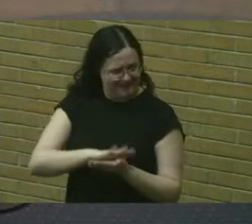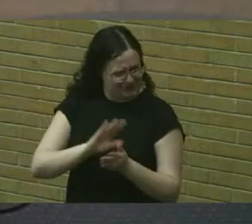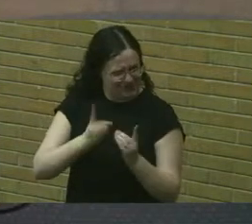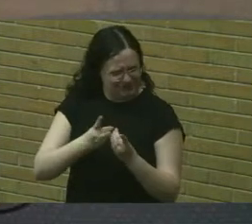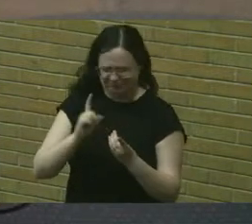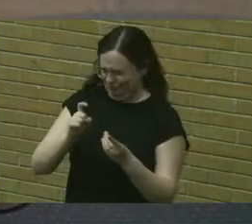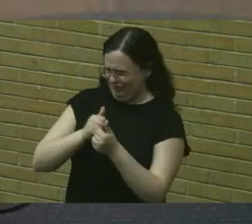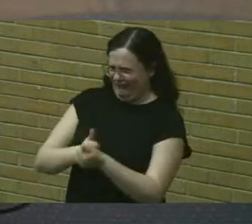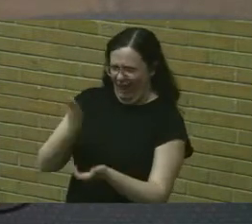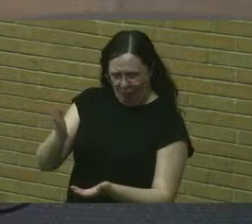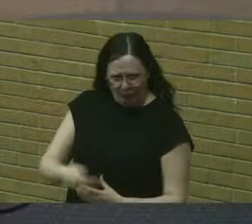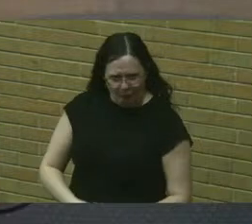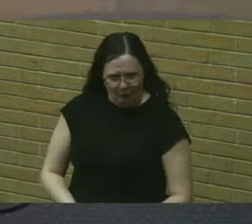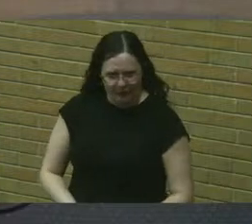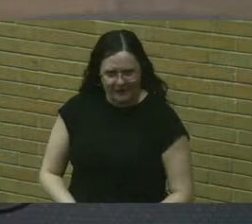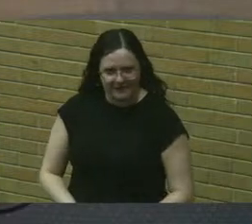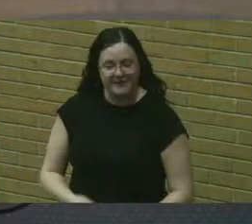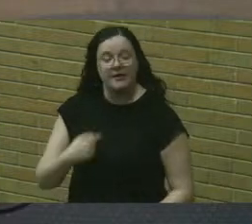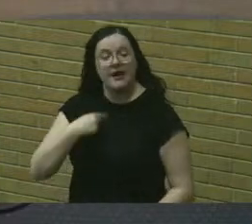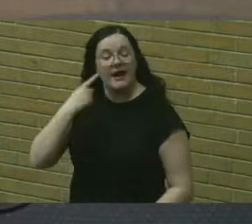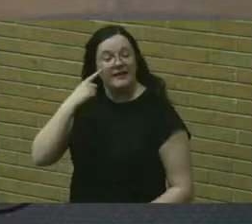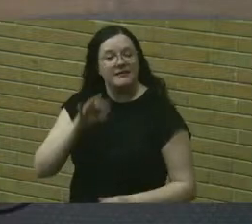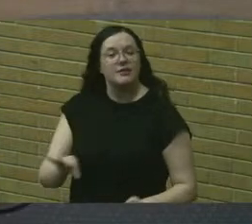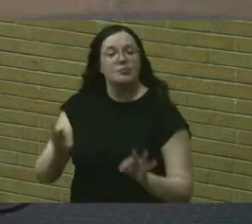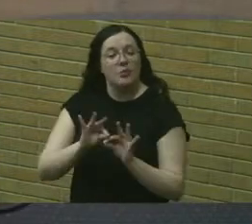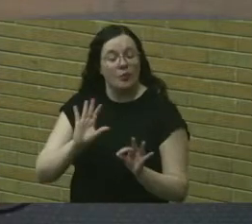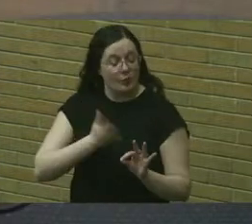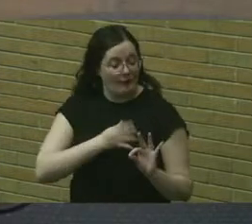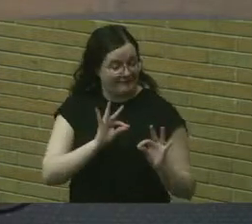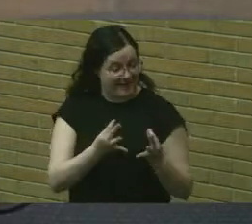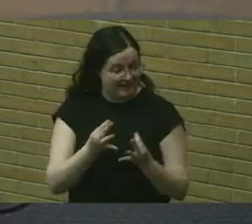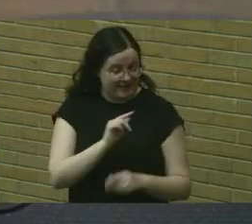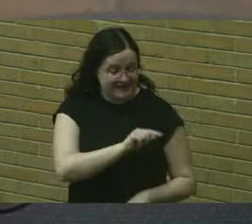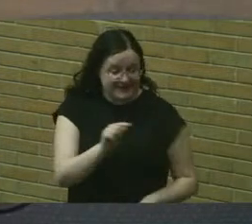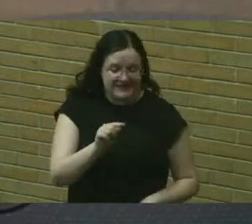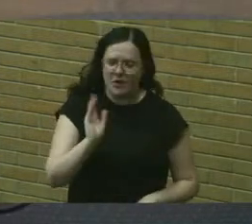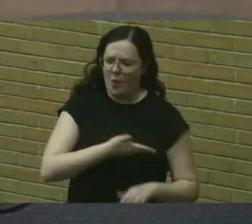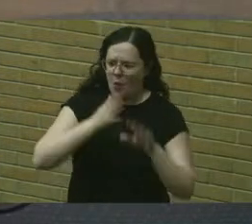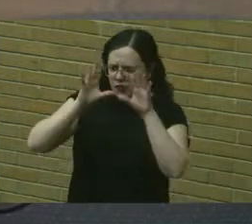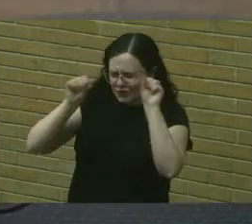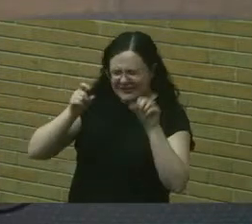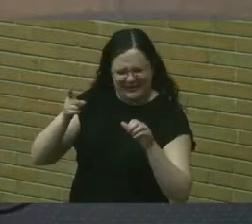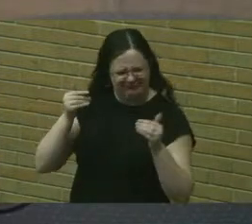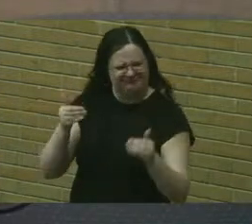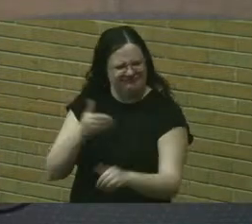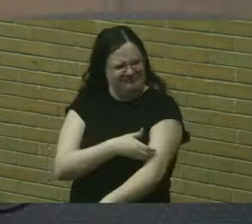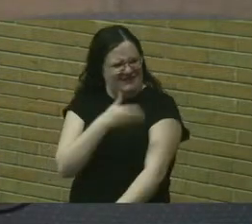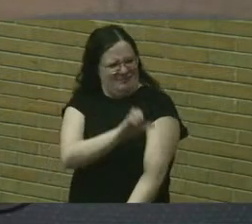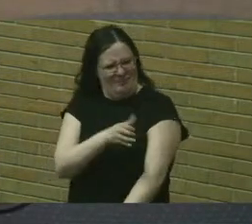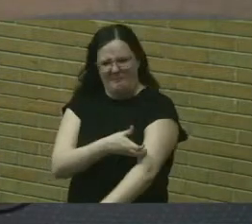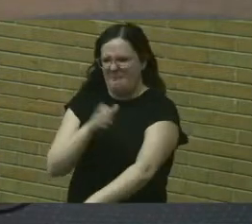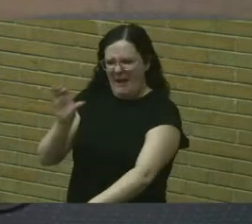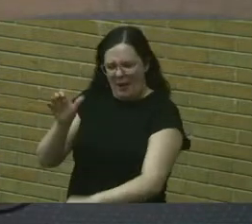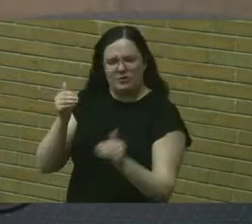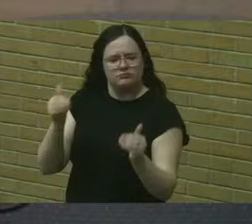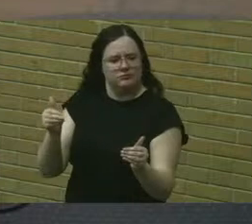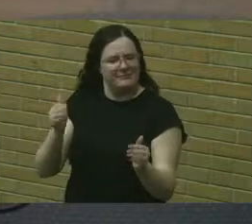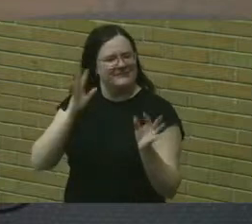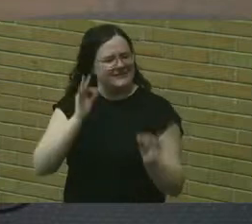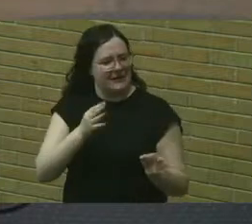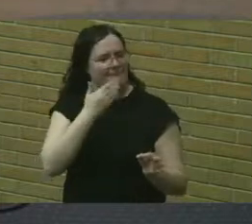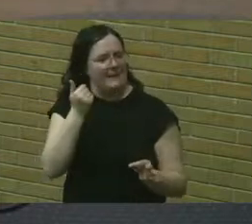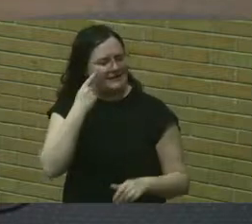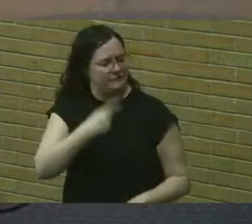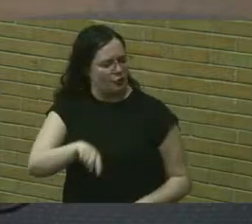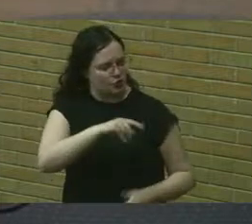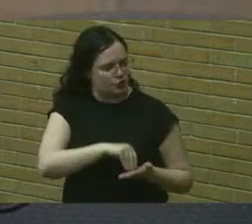important that we empower our families and we empower our superintendent to make those decisions that are in the best interest of our students.